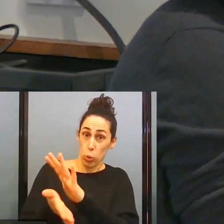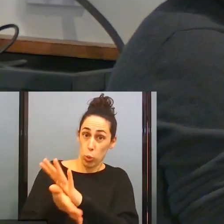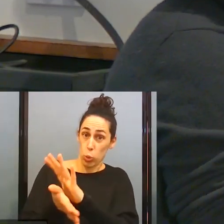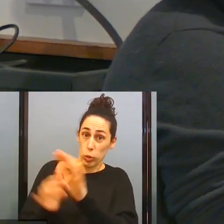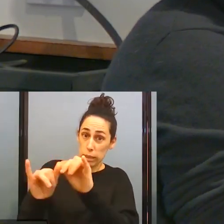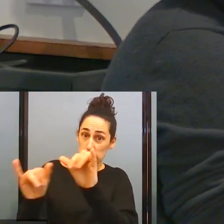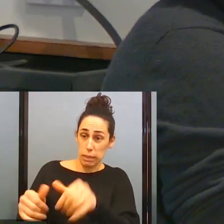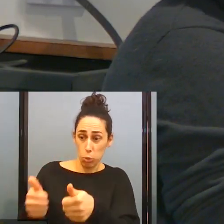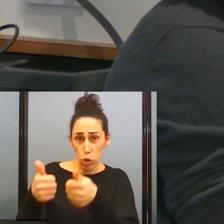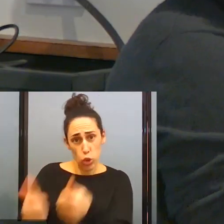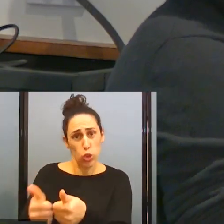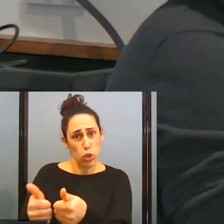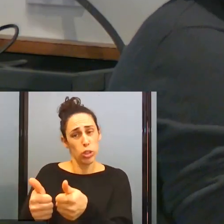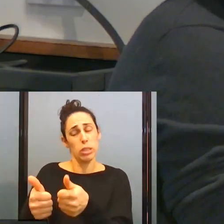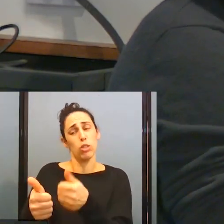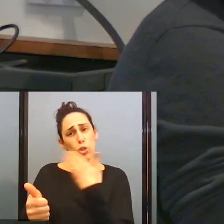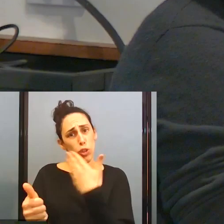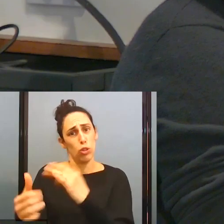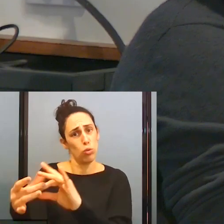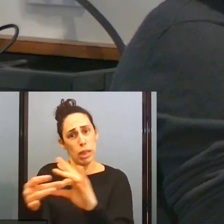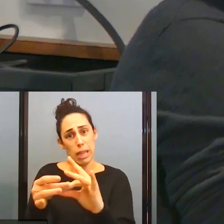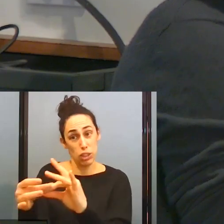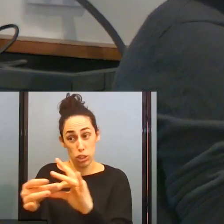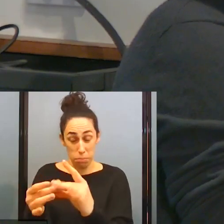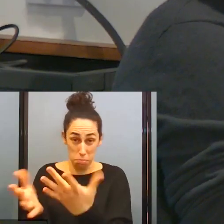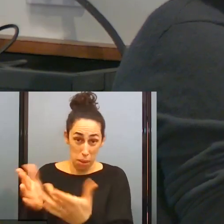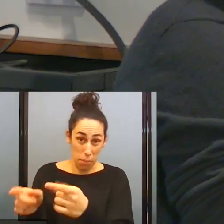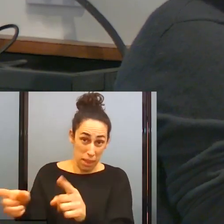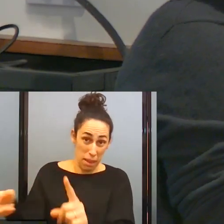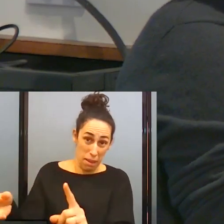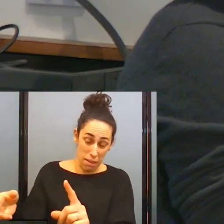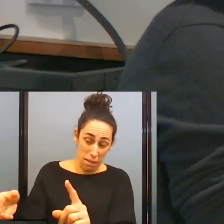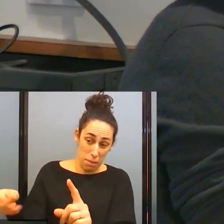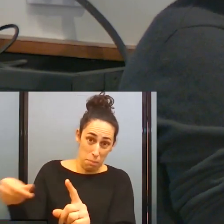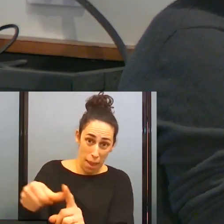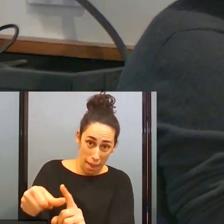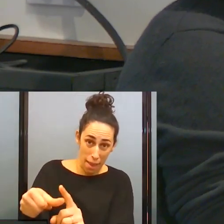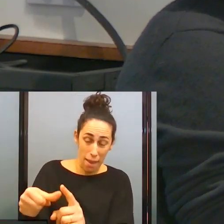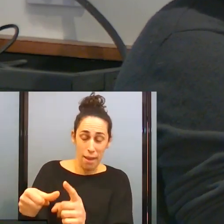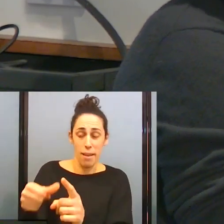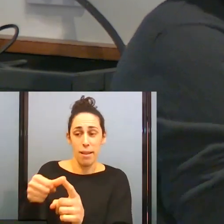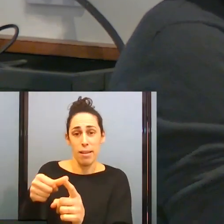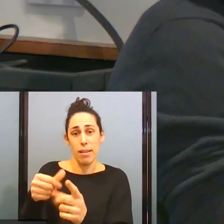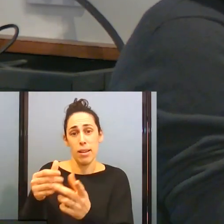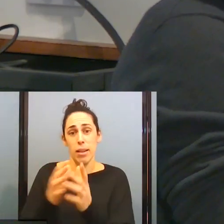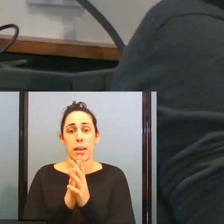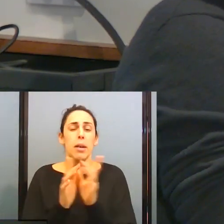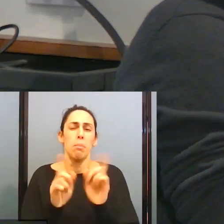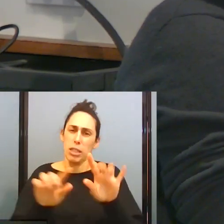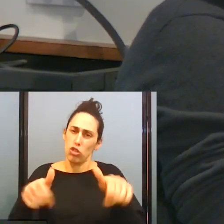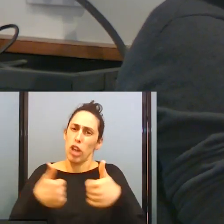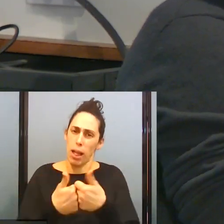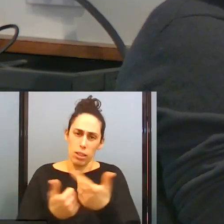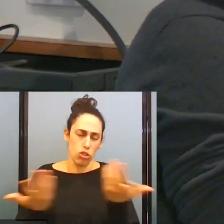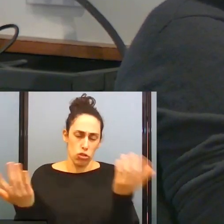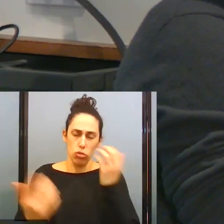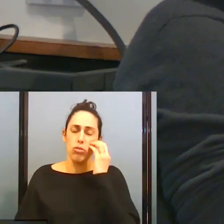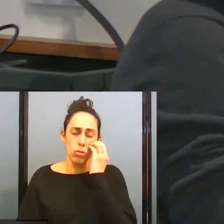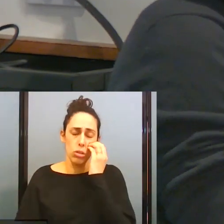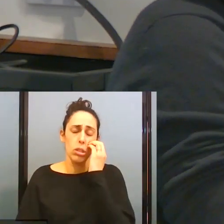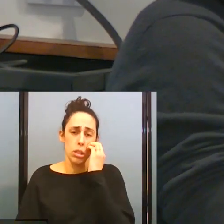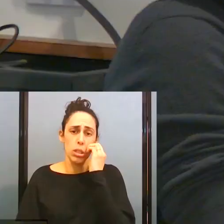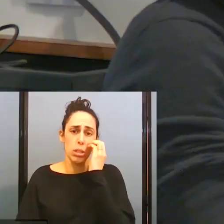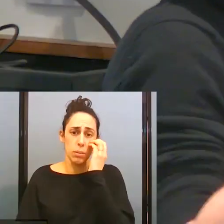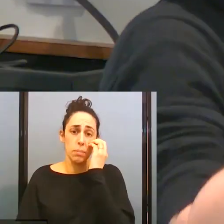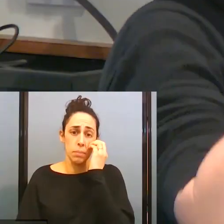them access fees or some kinds of fees, but it's super challenging. There's so much money, and I think one of the problems is, I